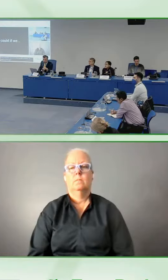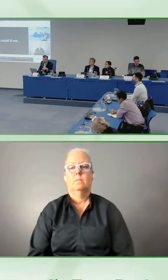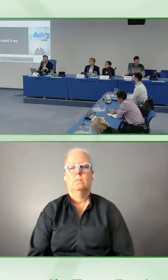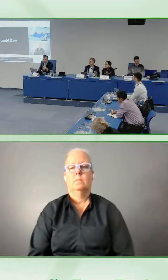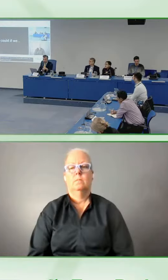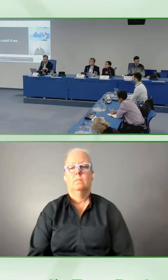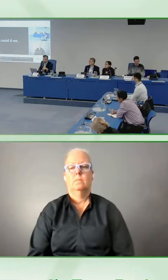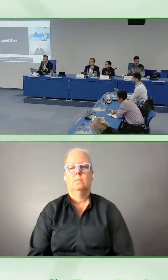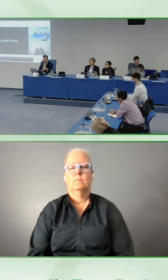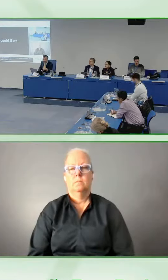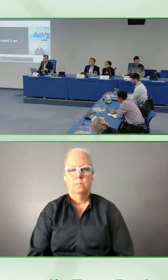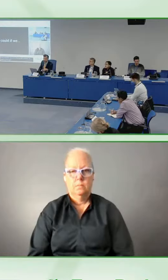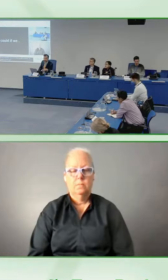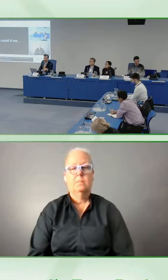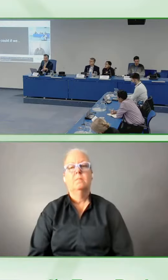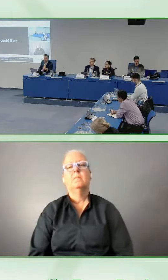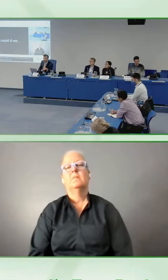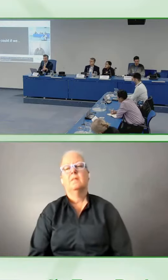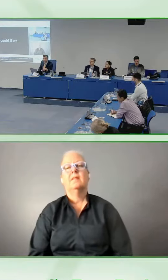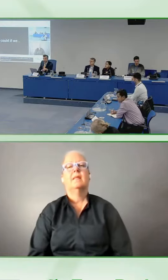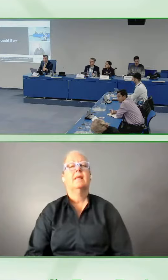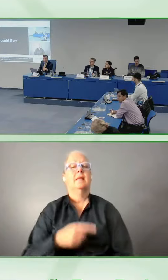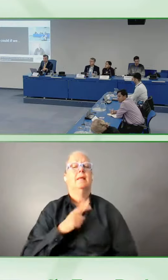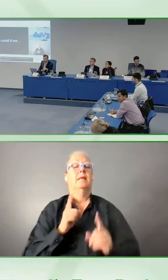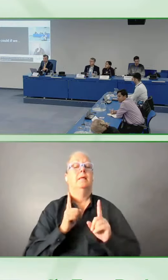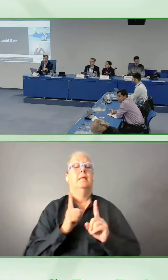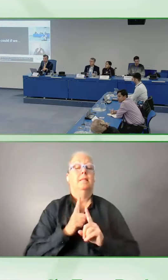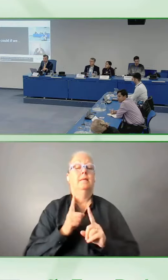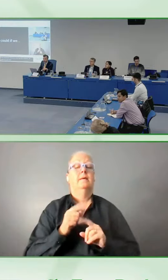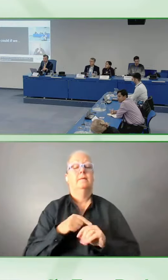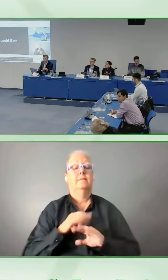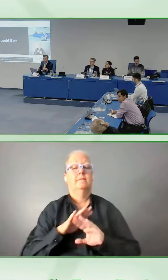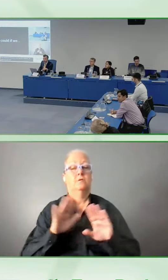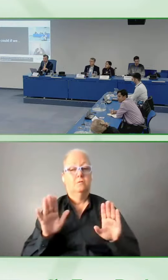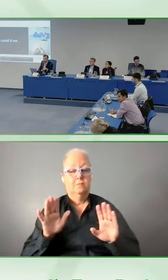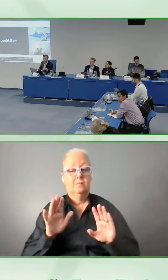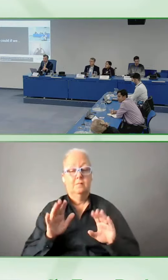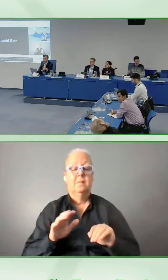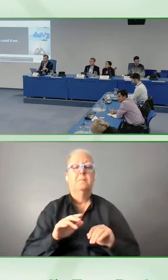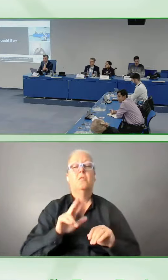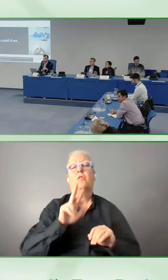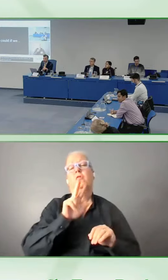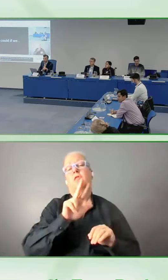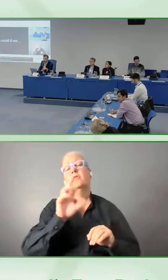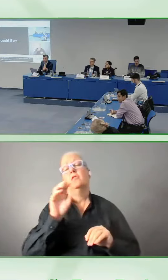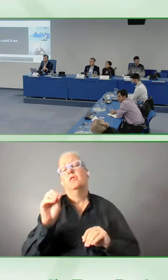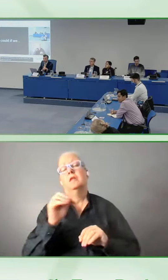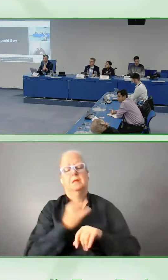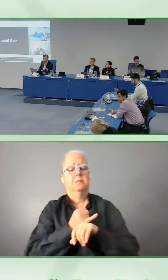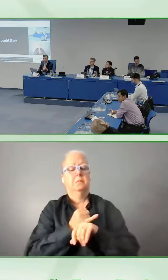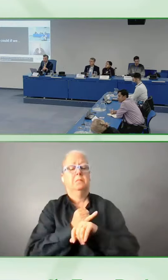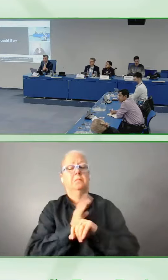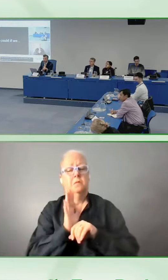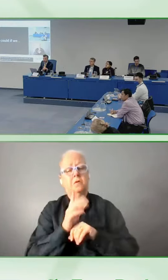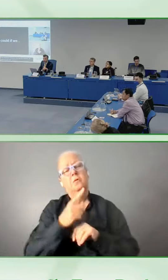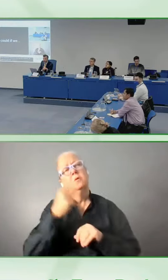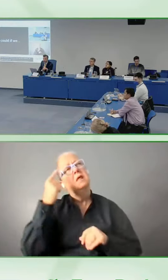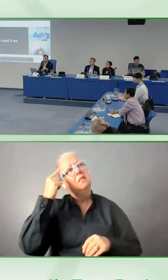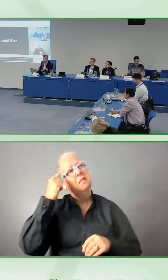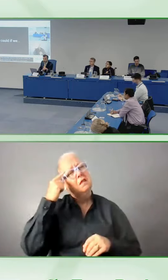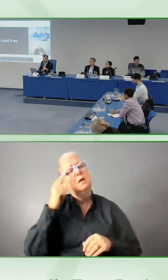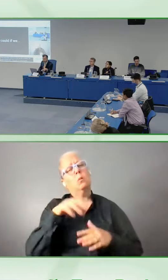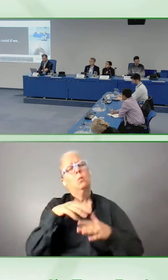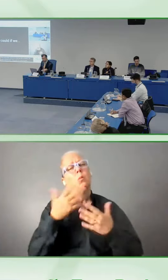Take about 30 more seconds, finish coming up with a list of solutions, how we can make the